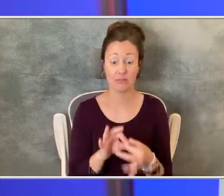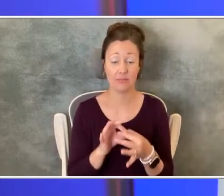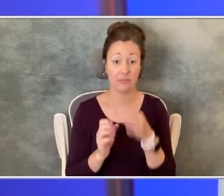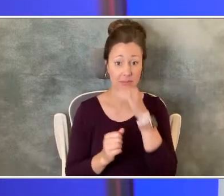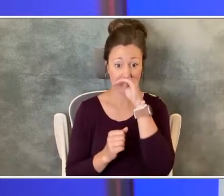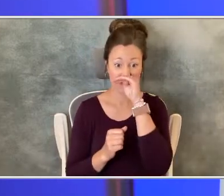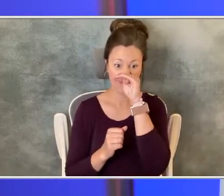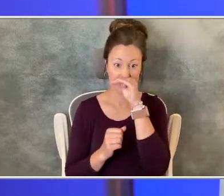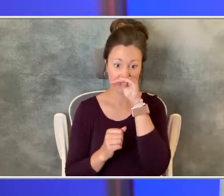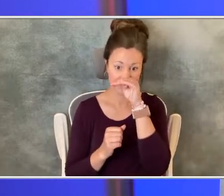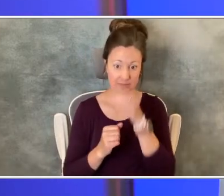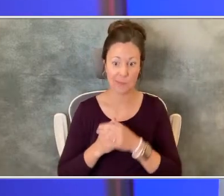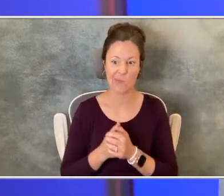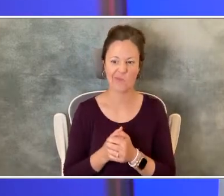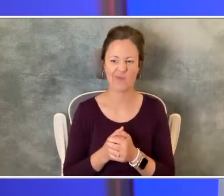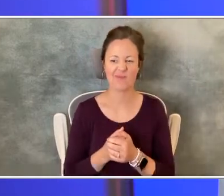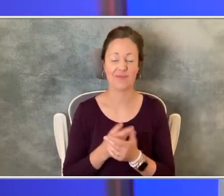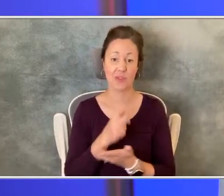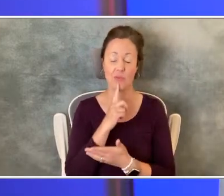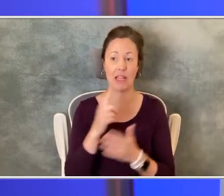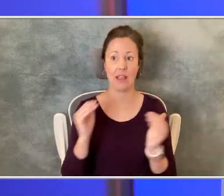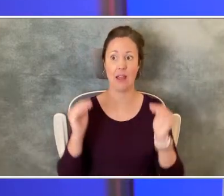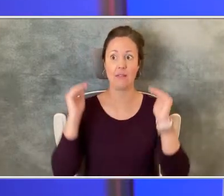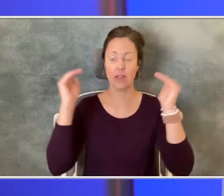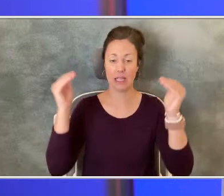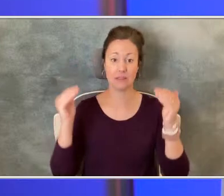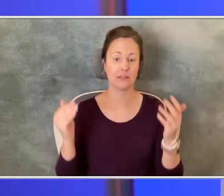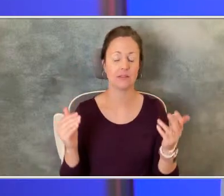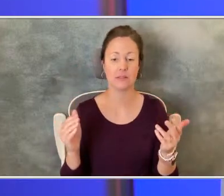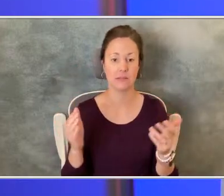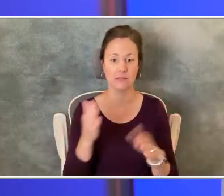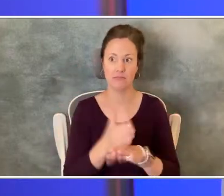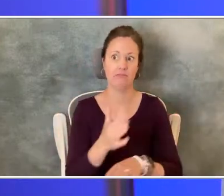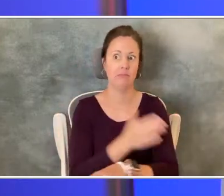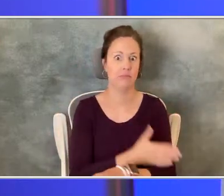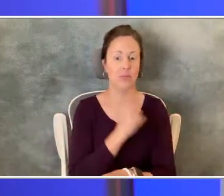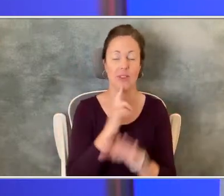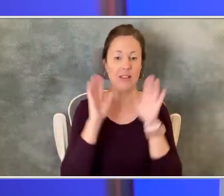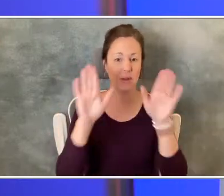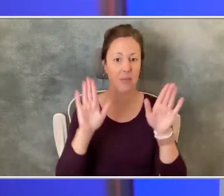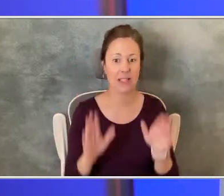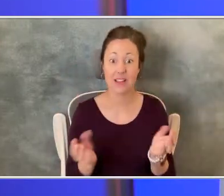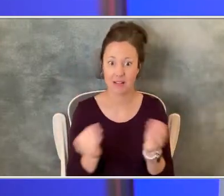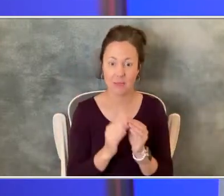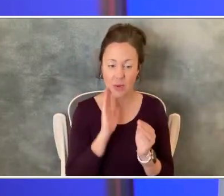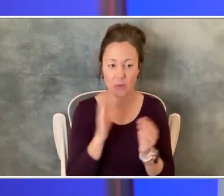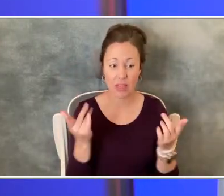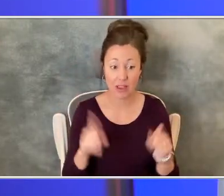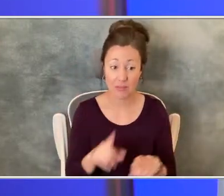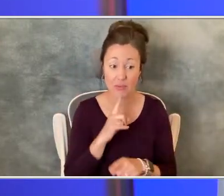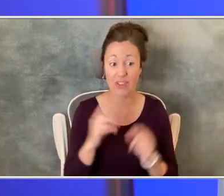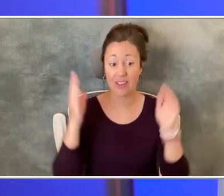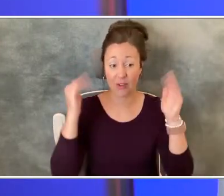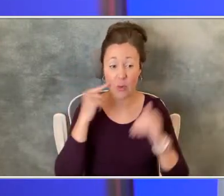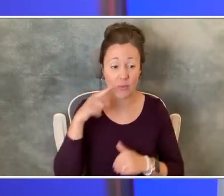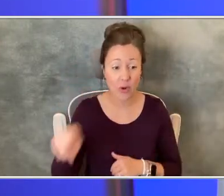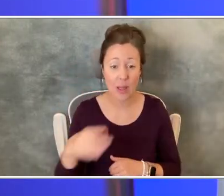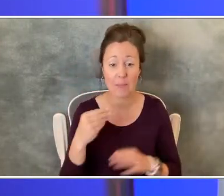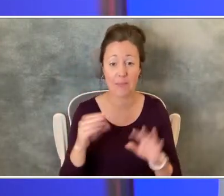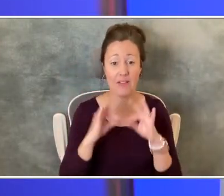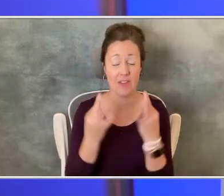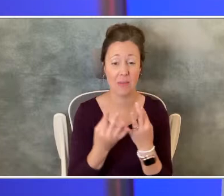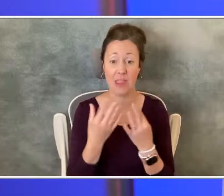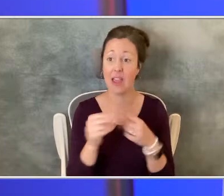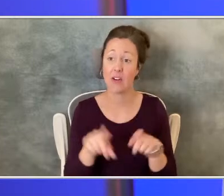The advances have been remarkable, and there's more to come. So there's a reason for great hope for Gene and his family and so many others who are affected